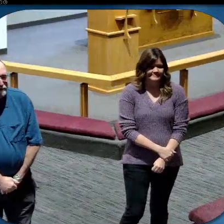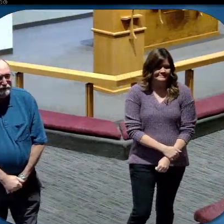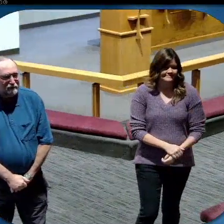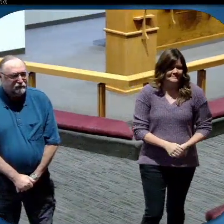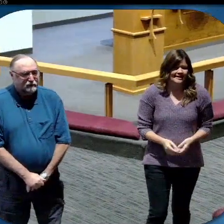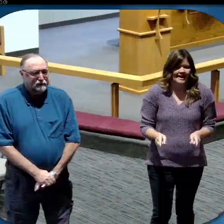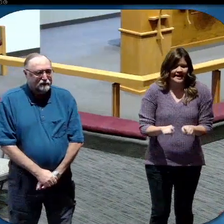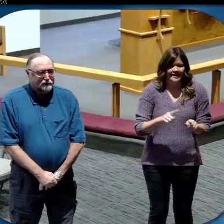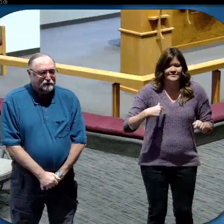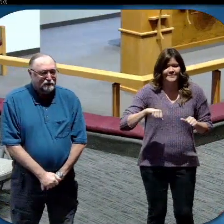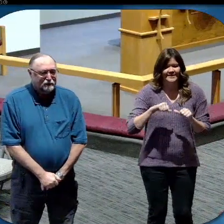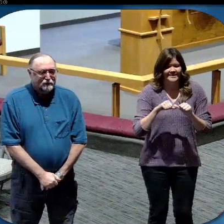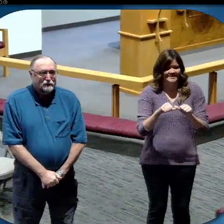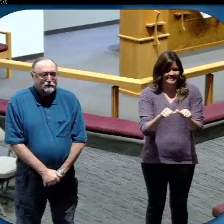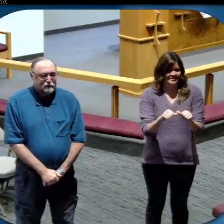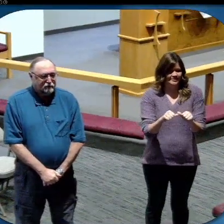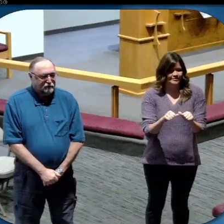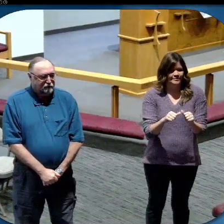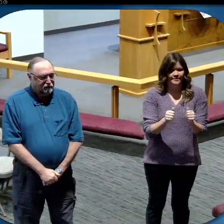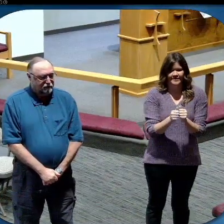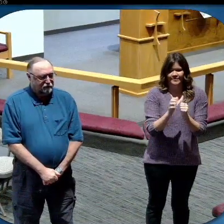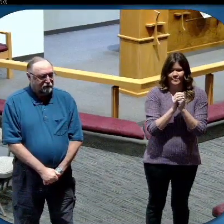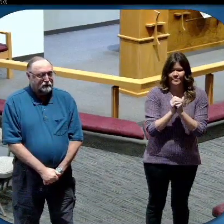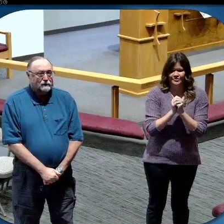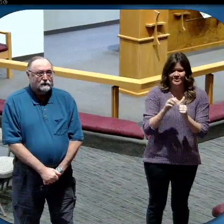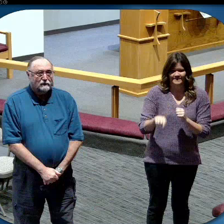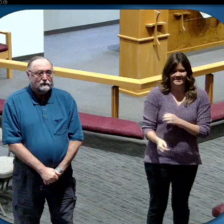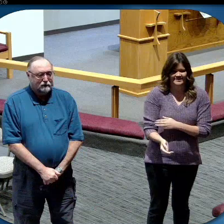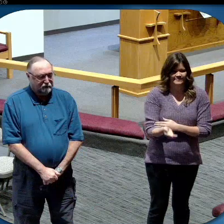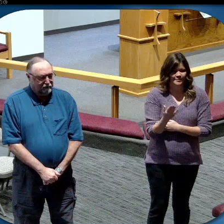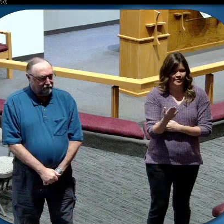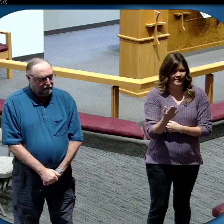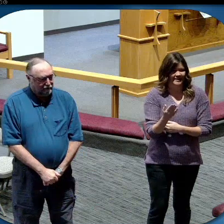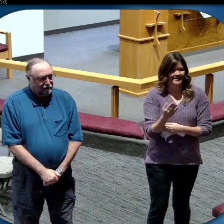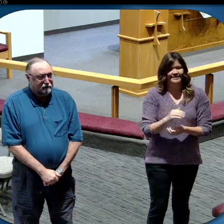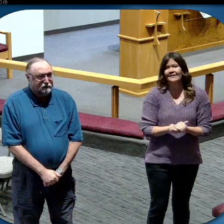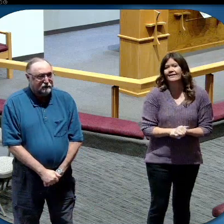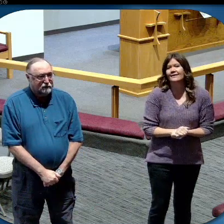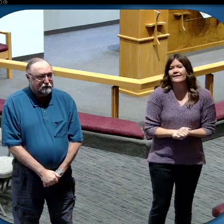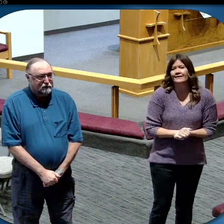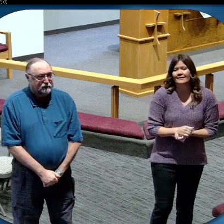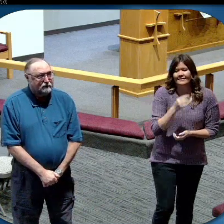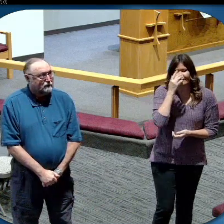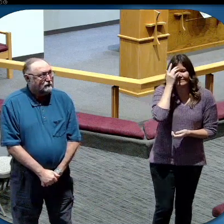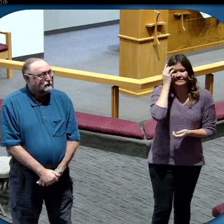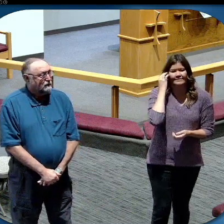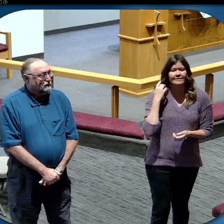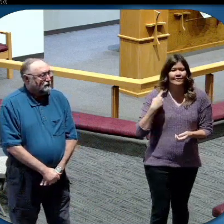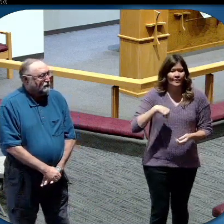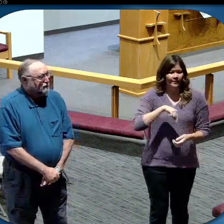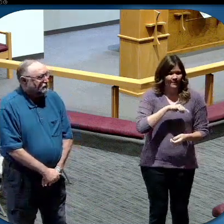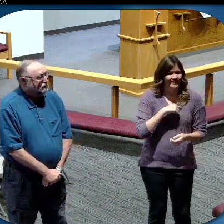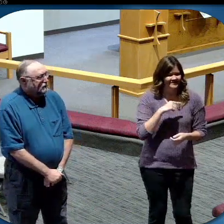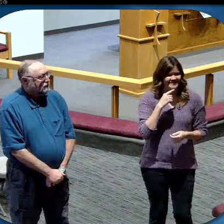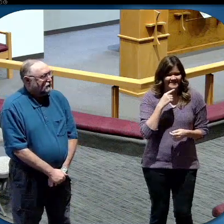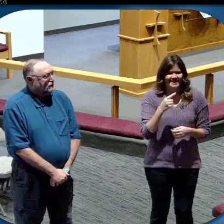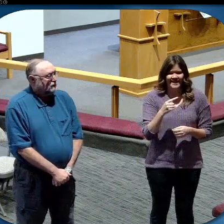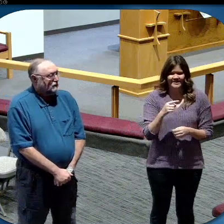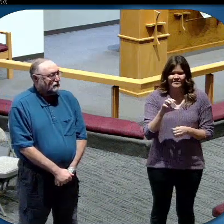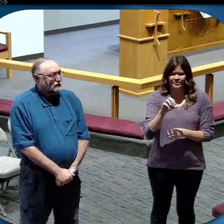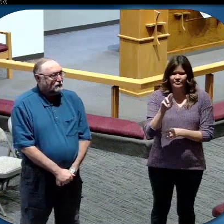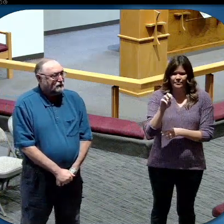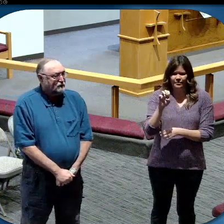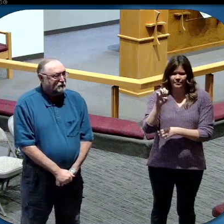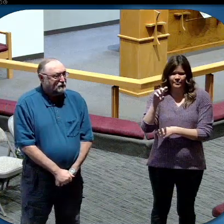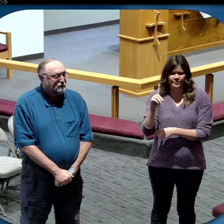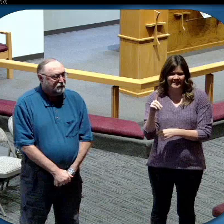As we continue in our worship this morning, we've already done the Apostles' Creed. We did that kind of in